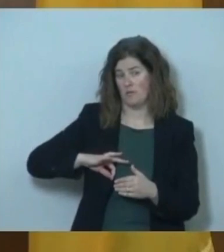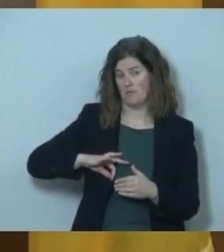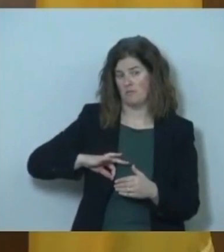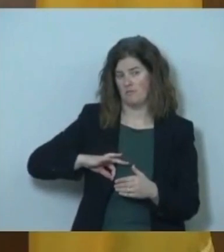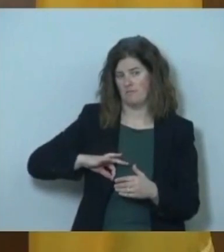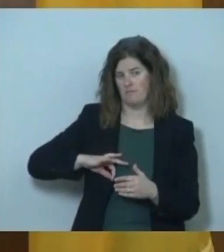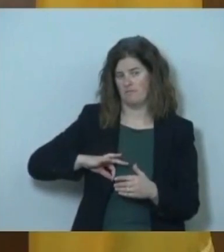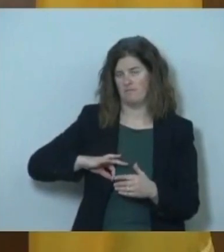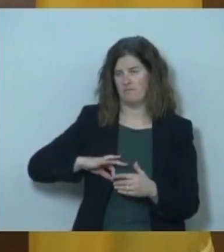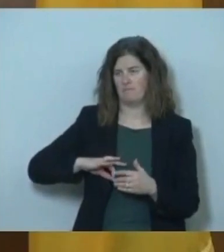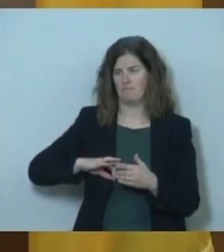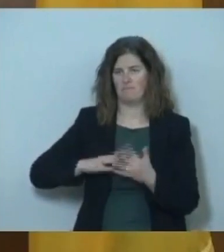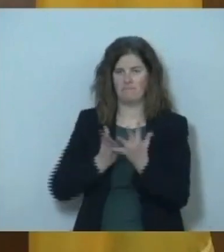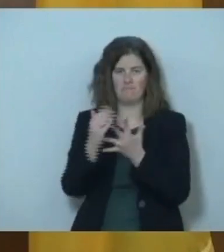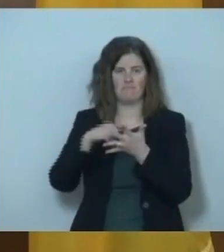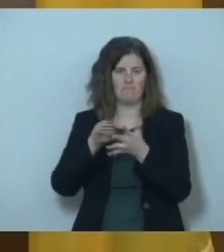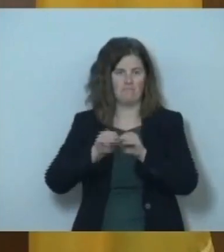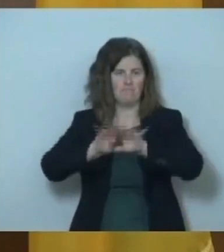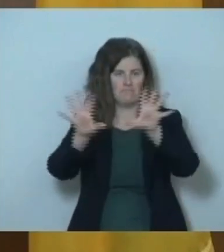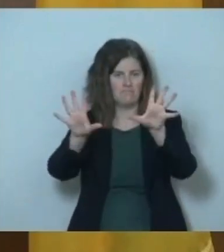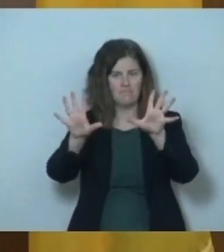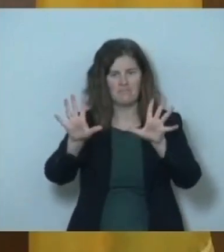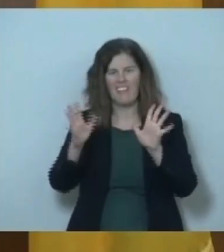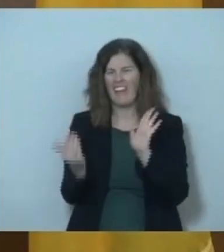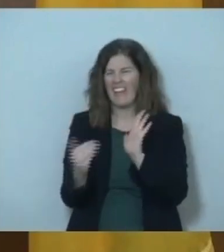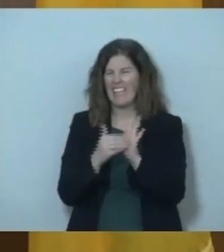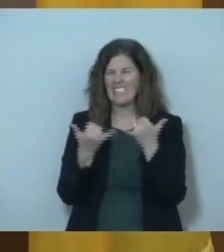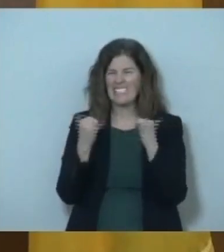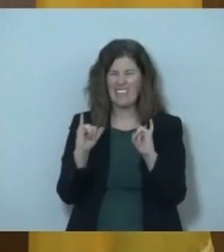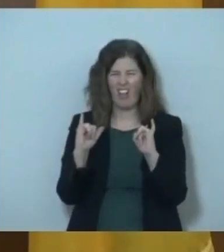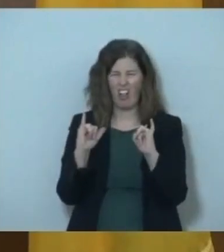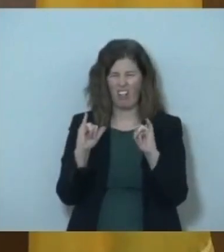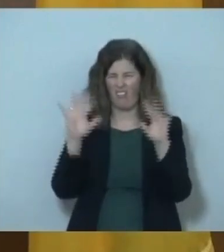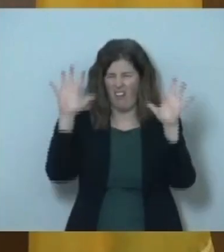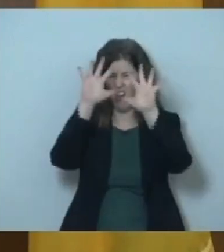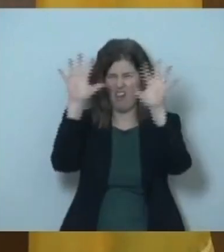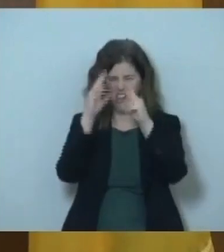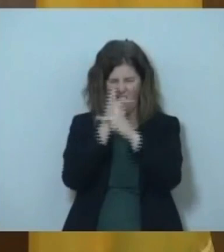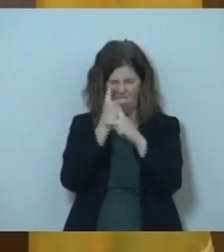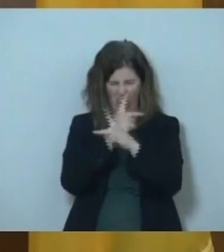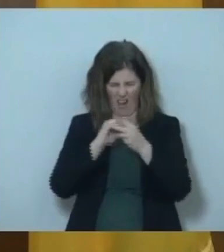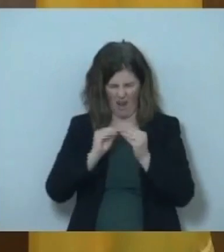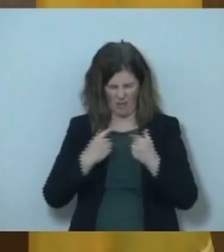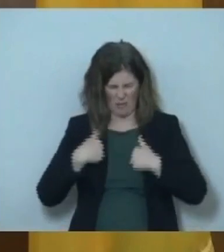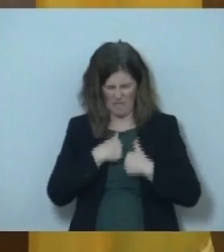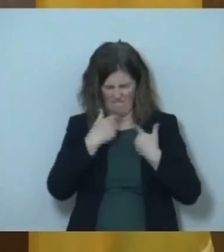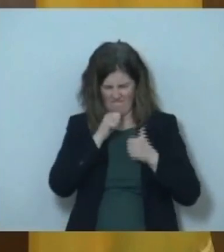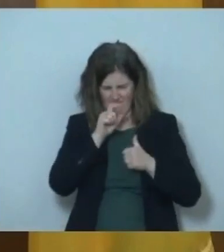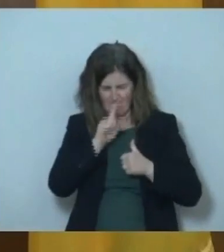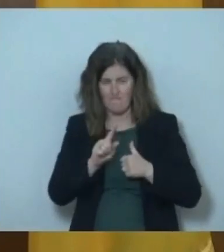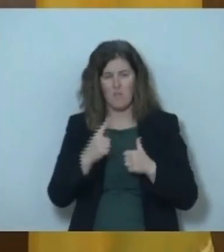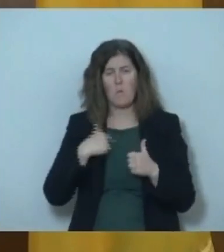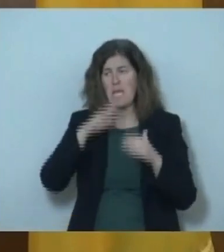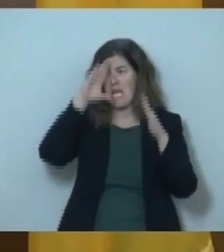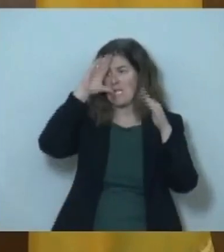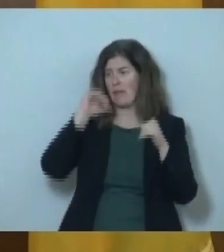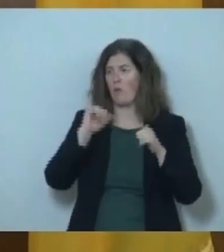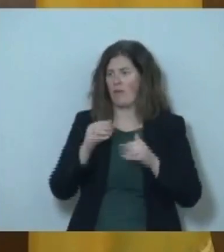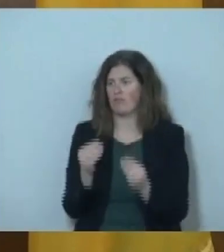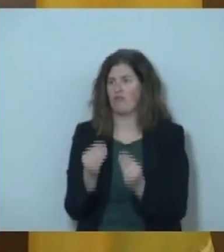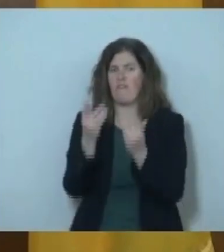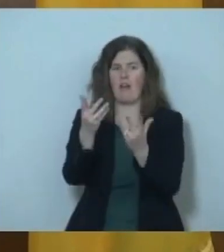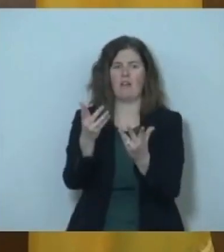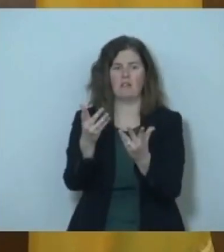a transparent administration, and we're still getting all the numbers, that we expect to be able to provide